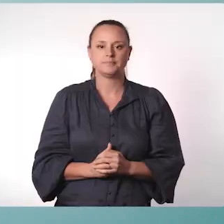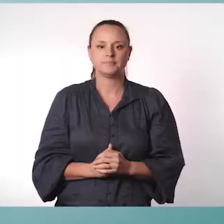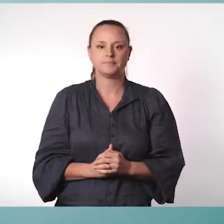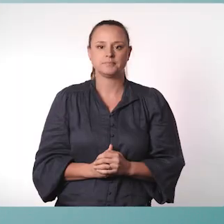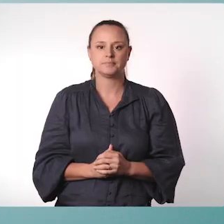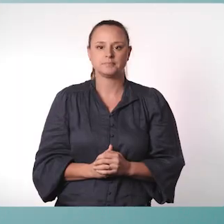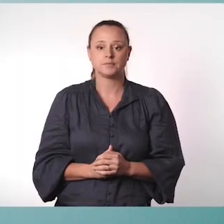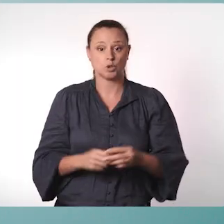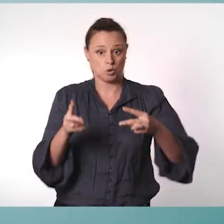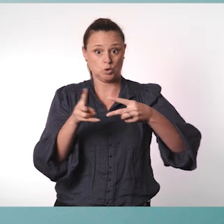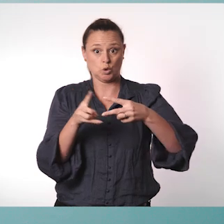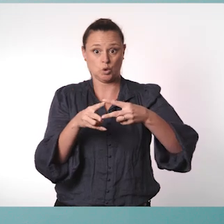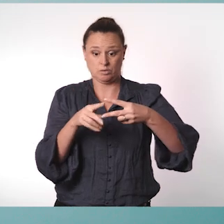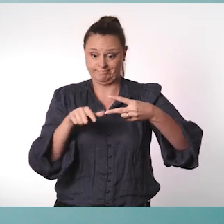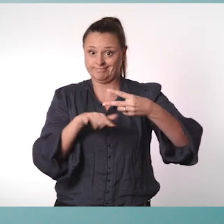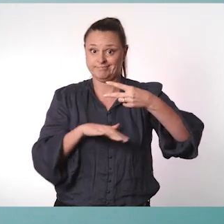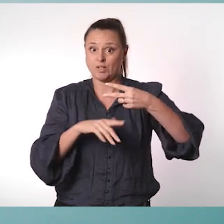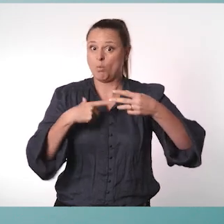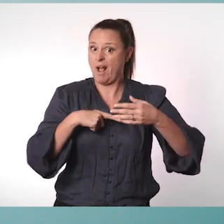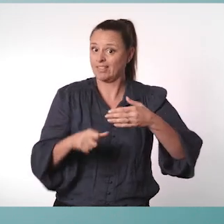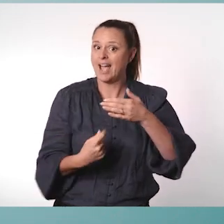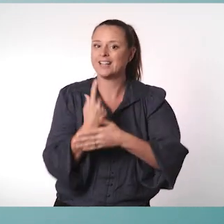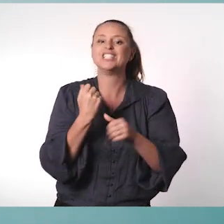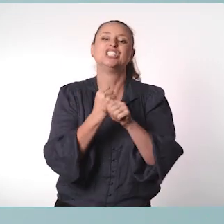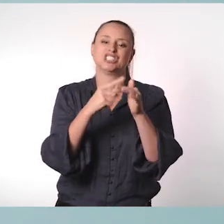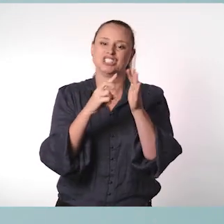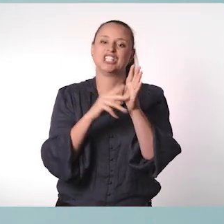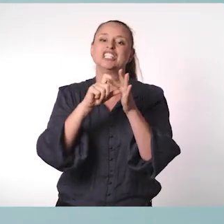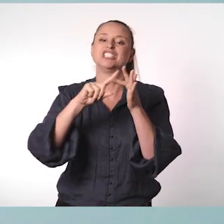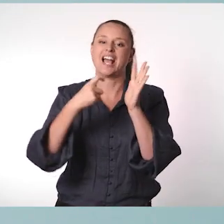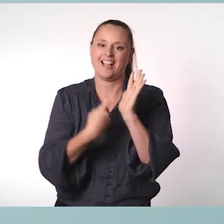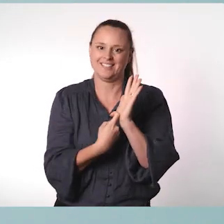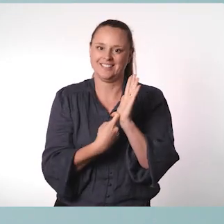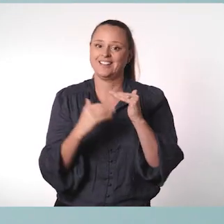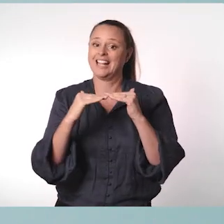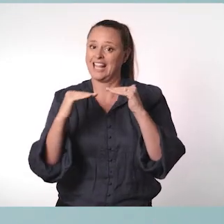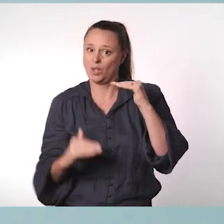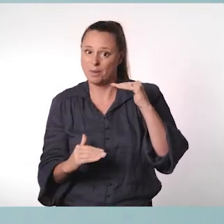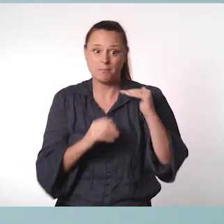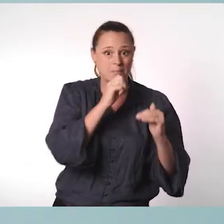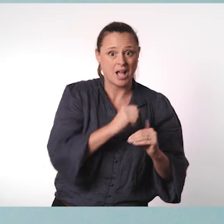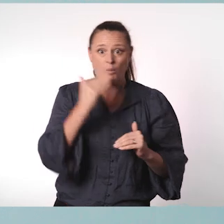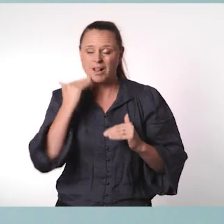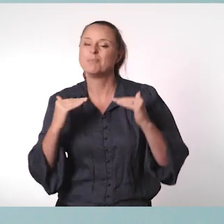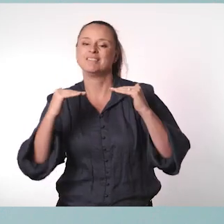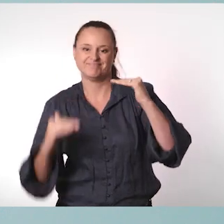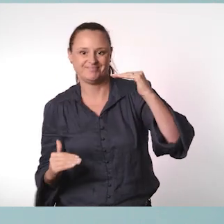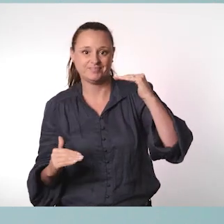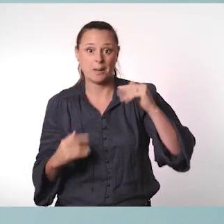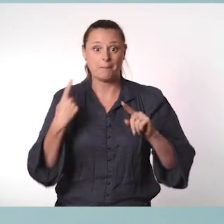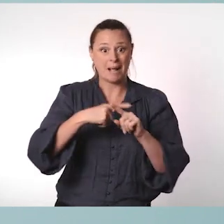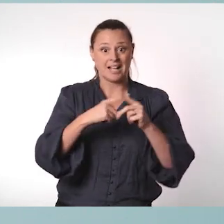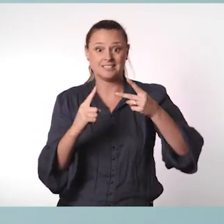There are two main drivers of violence: gender inequality and ableism. In a previous video, we talked about gender inequality, so in